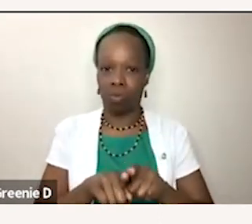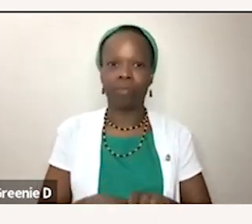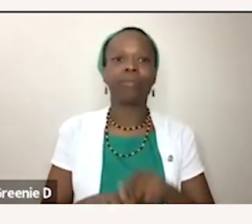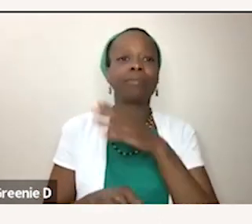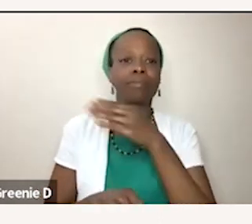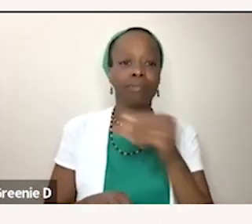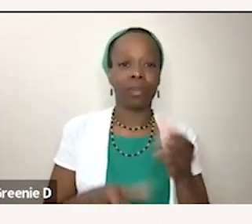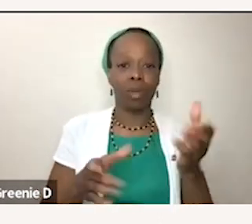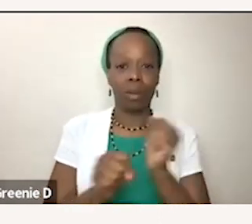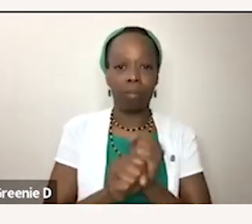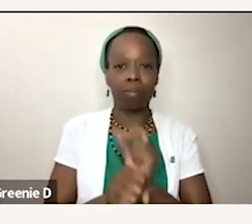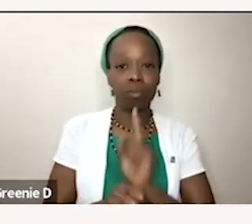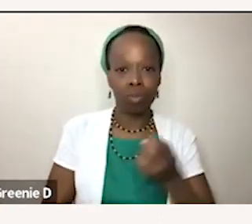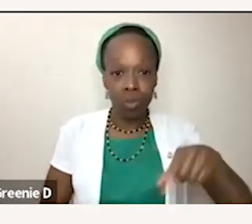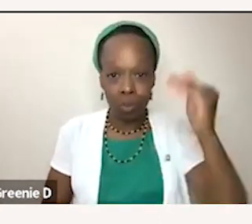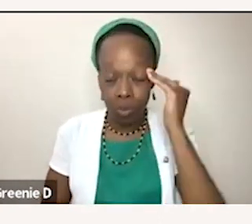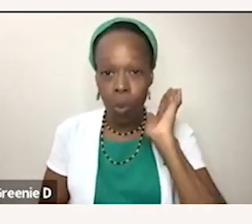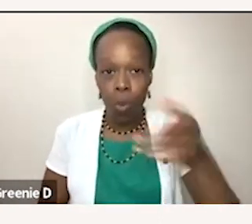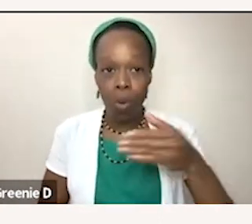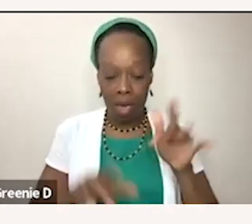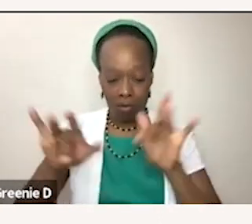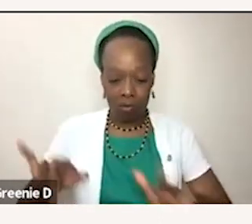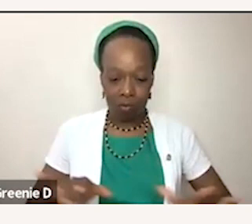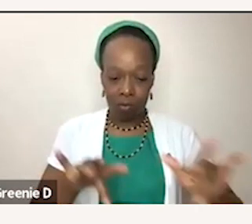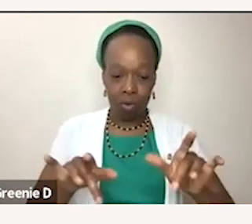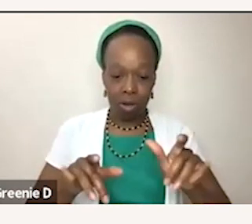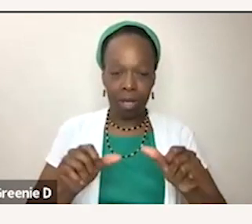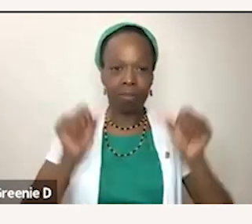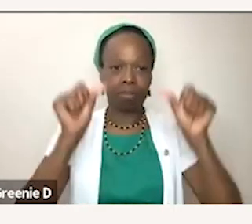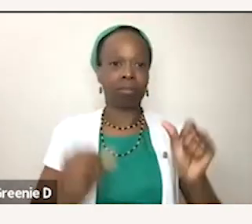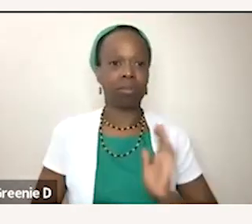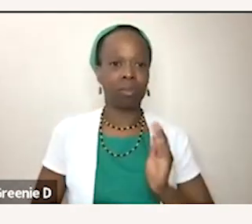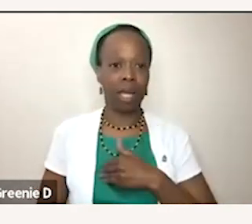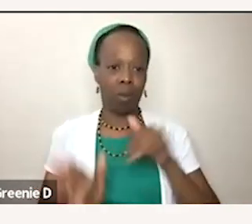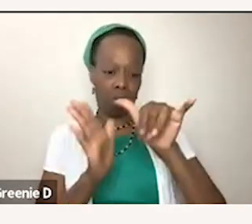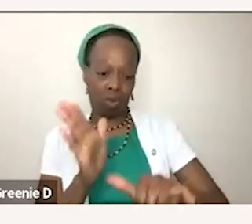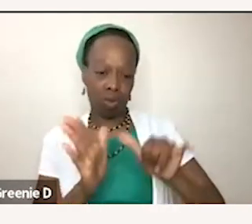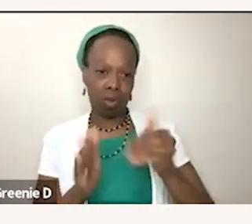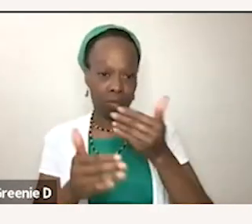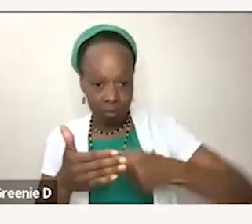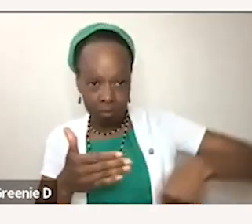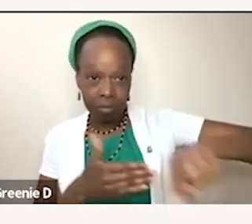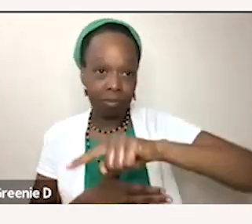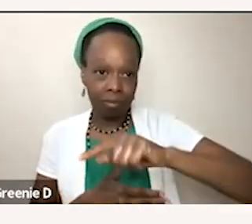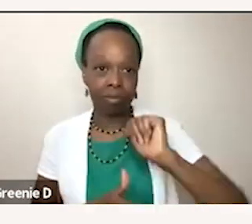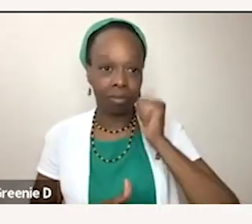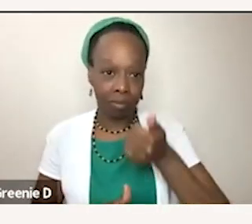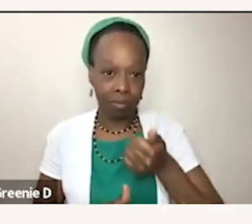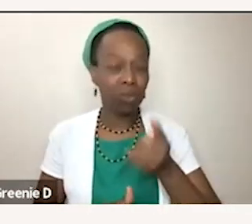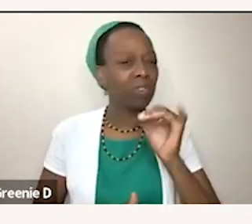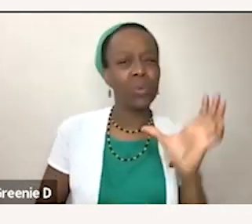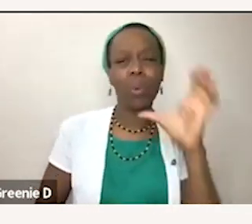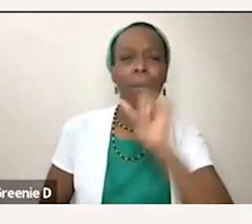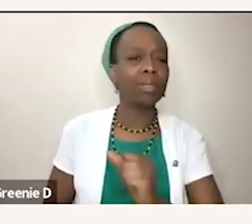sure that you are aware that this session will be recorded and posted to our YouTube page the following day. So don't worry if you miss any content throughout